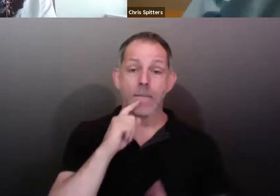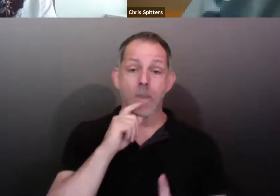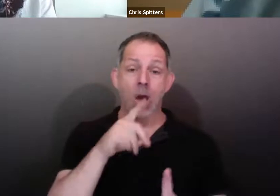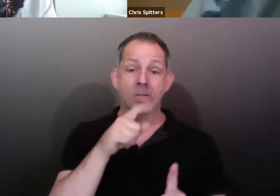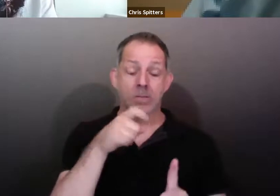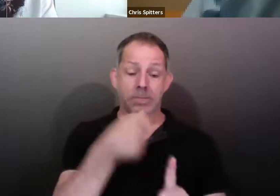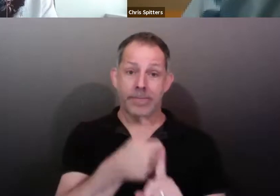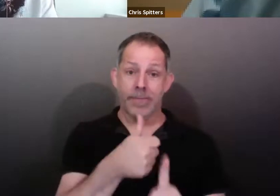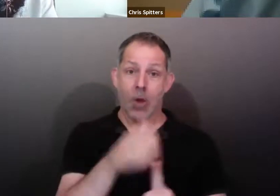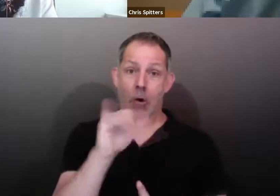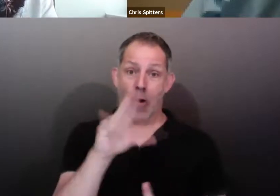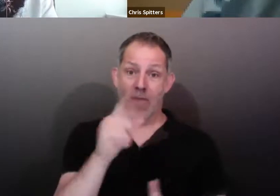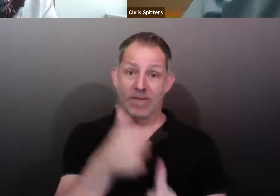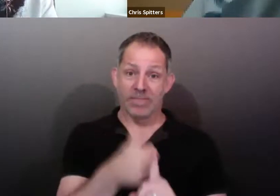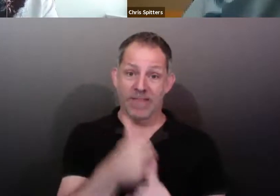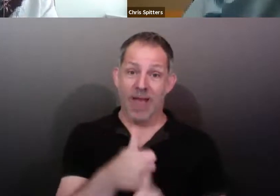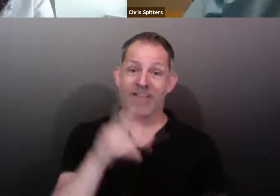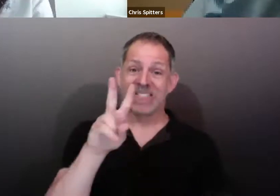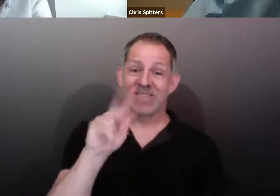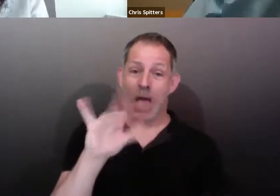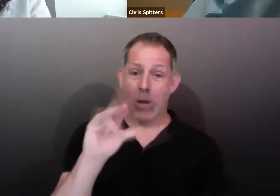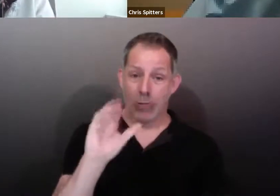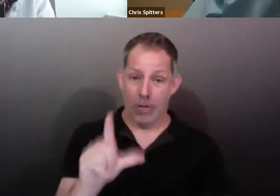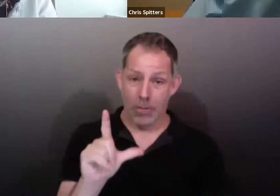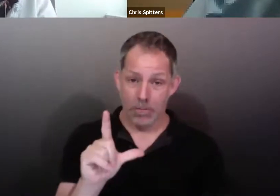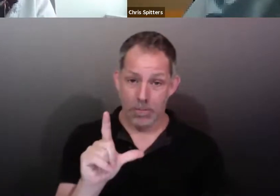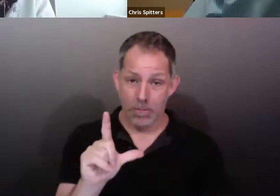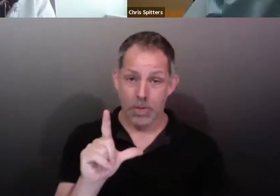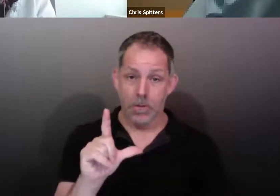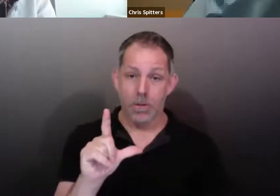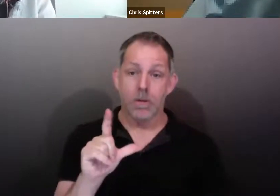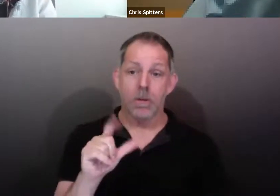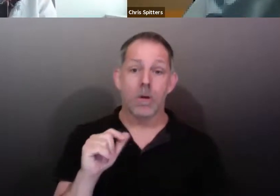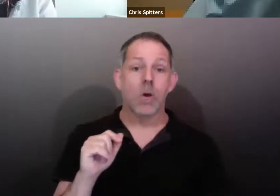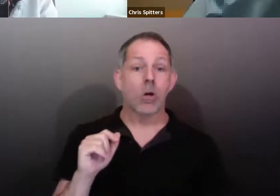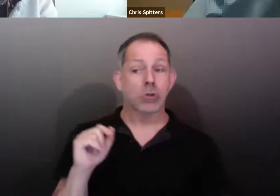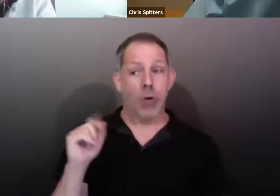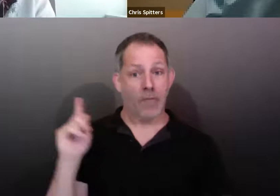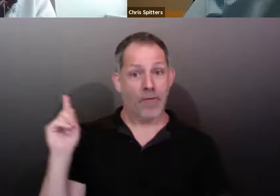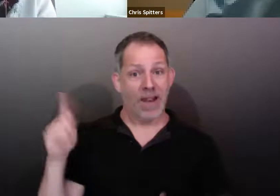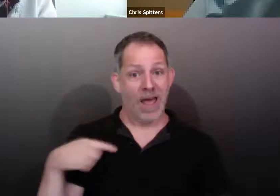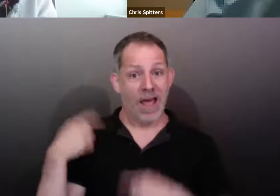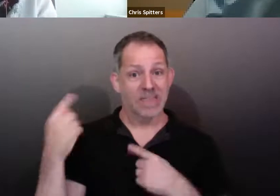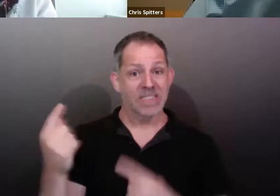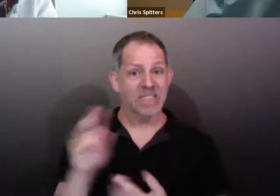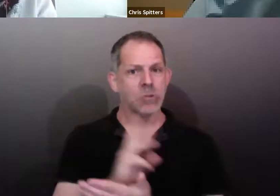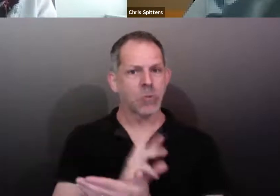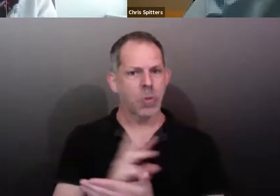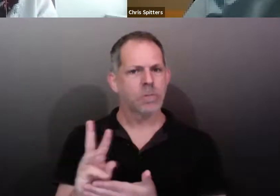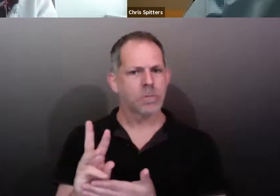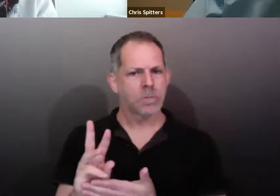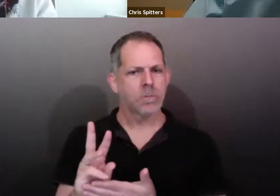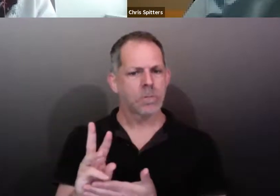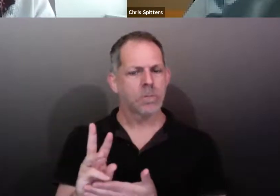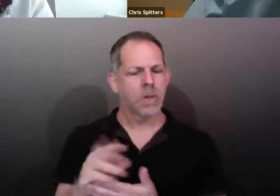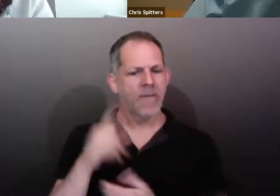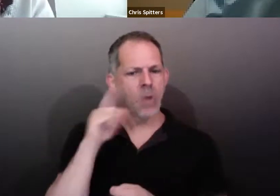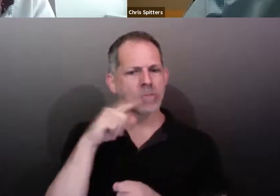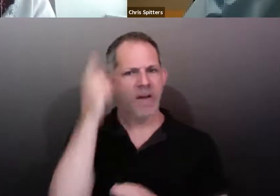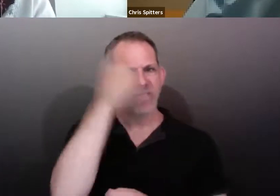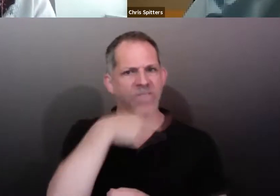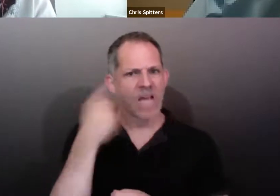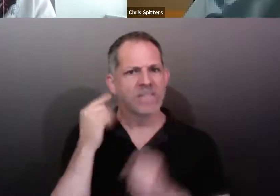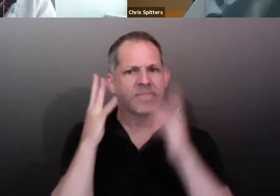me now, and it is starting to get a little bit better, where the tingling and the burning is starting to